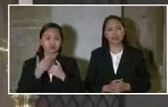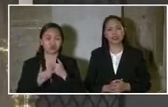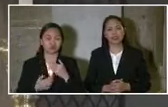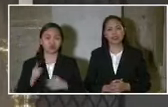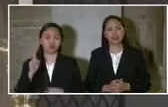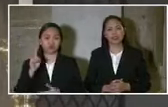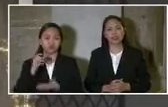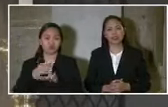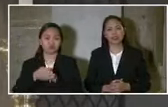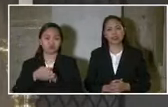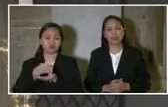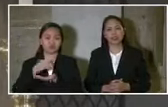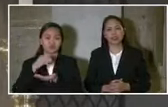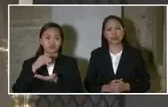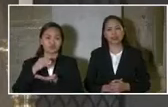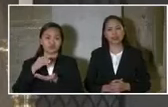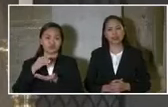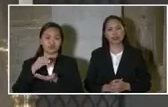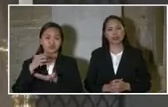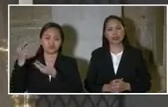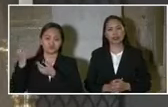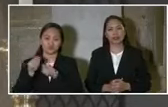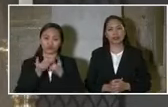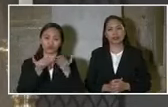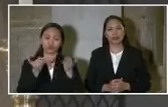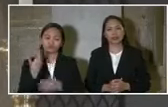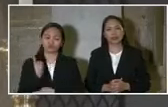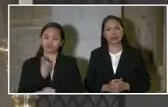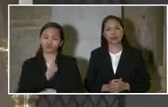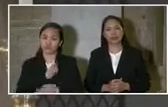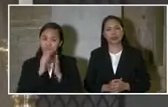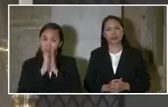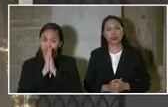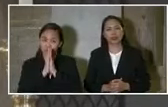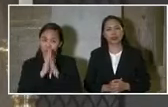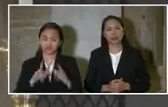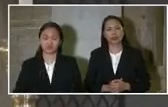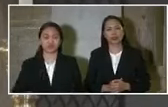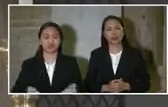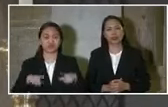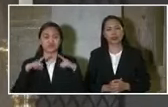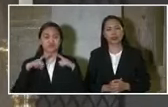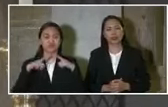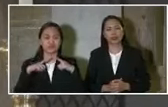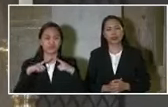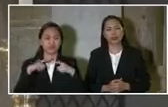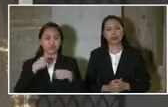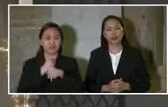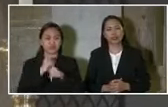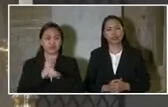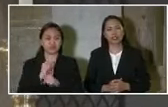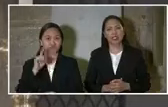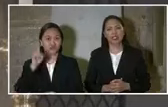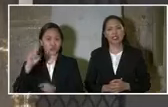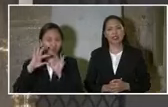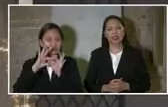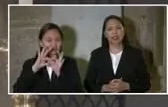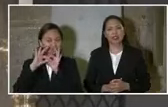one chalice, grant us, we pray, so to live that, made one in